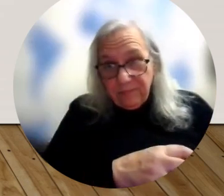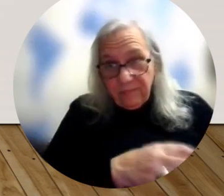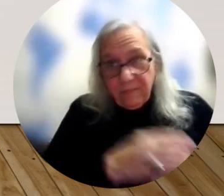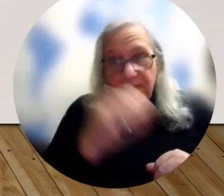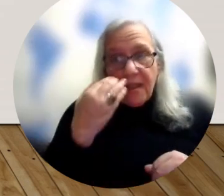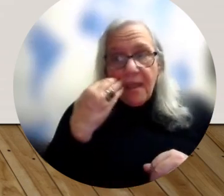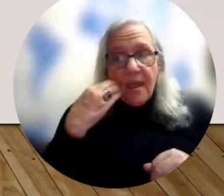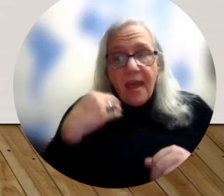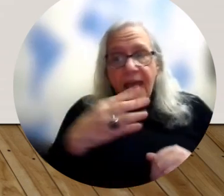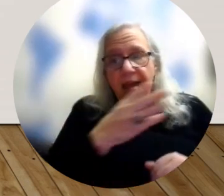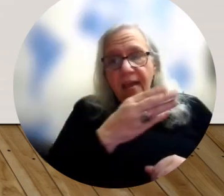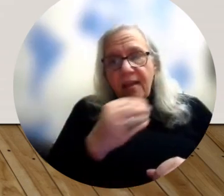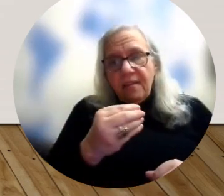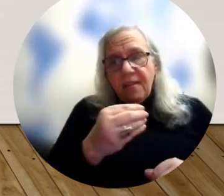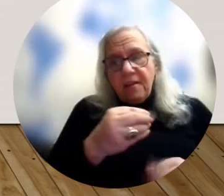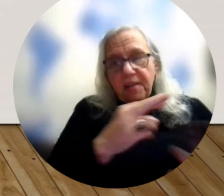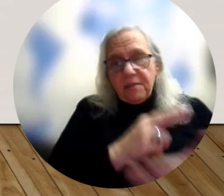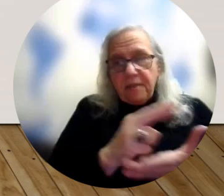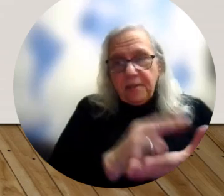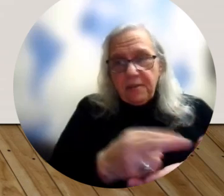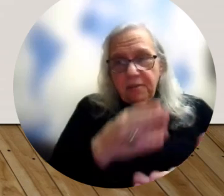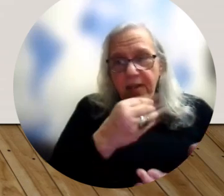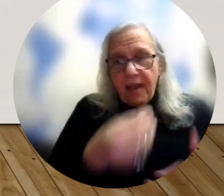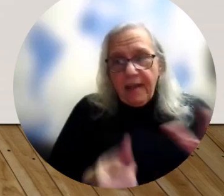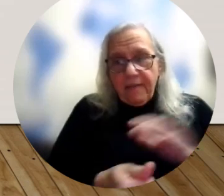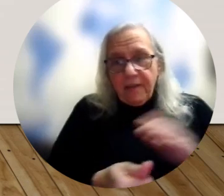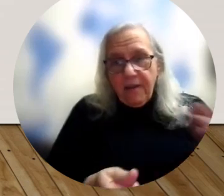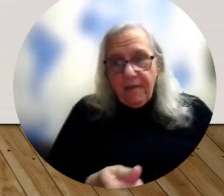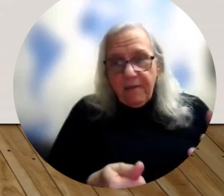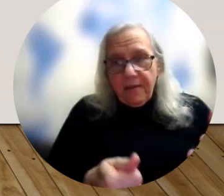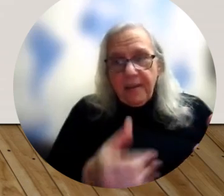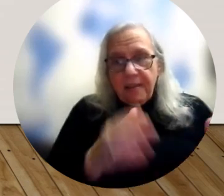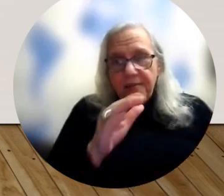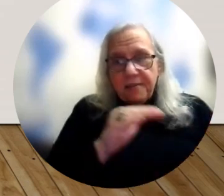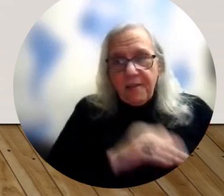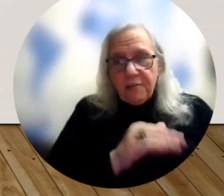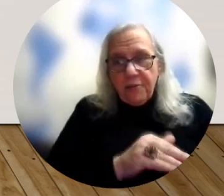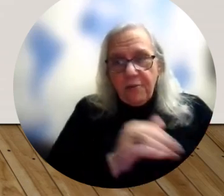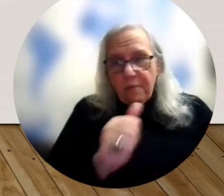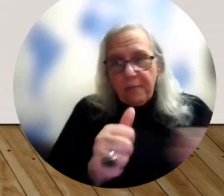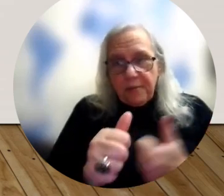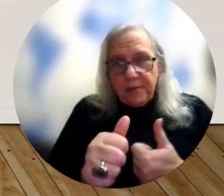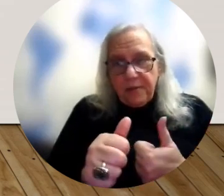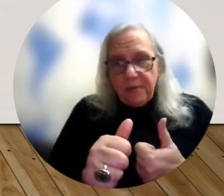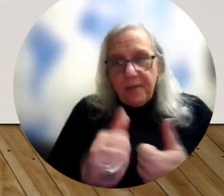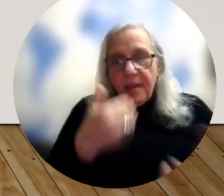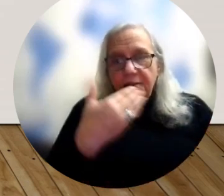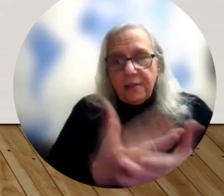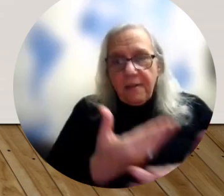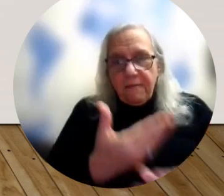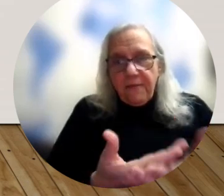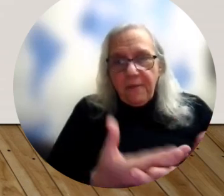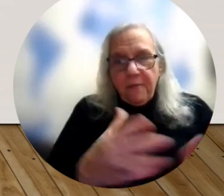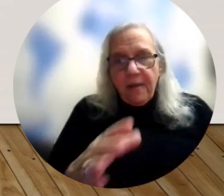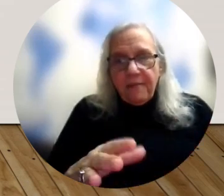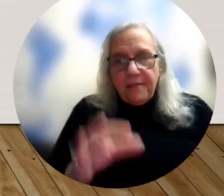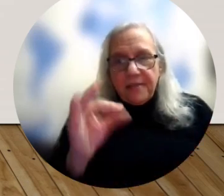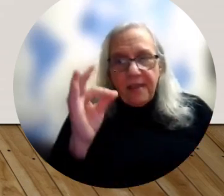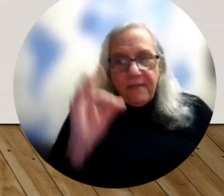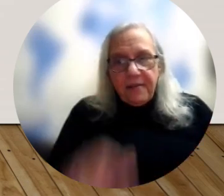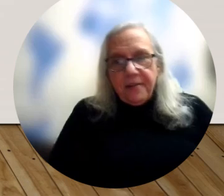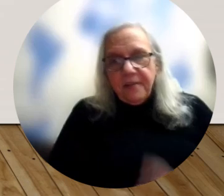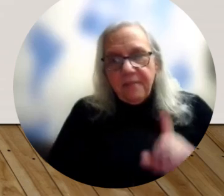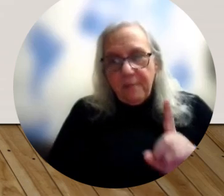wisdom. And there is research that I have uncovered in this doctoral pursuit to confirm what